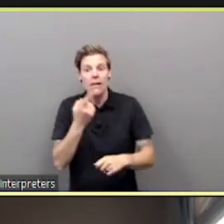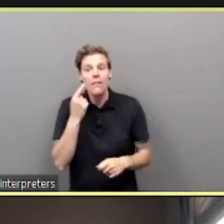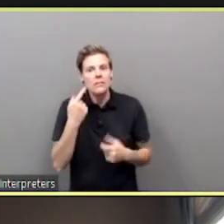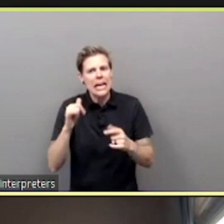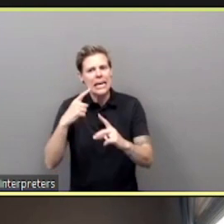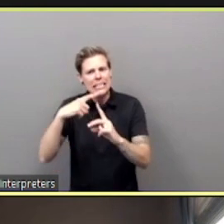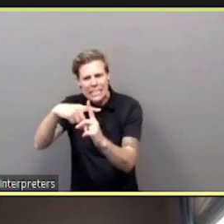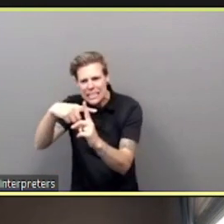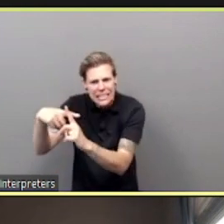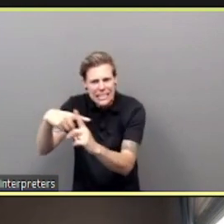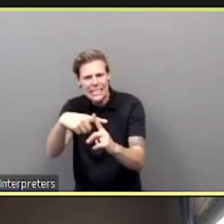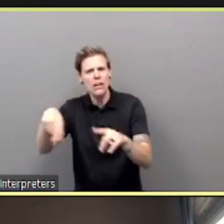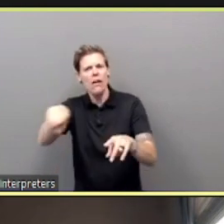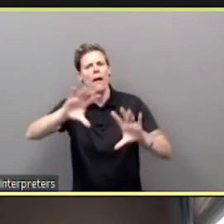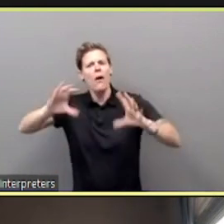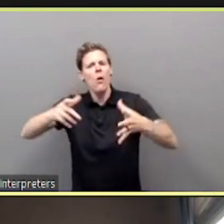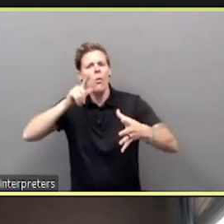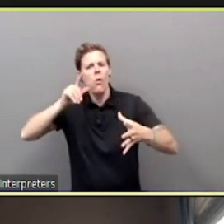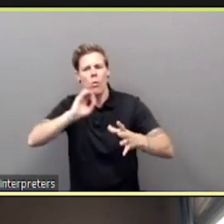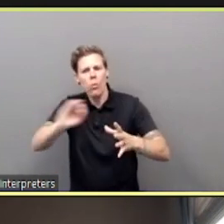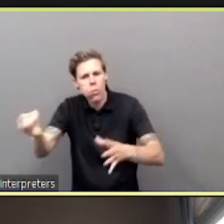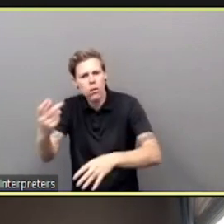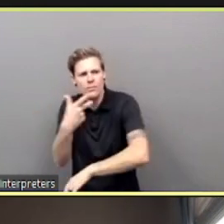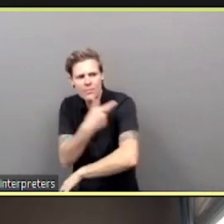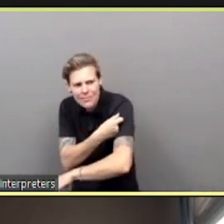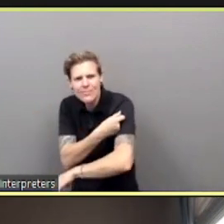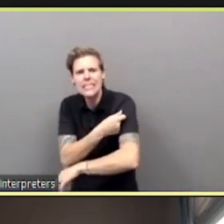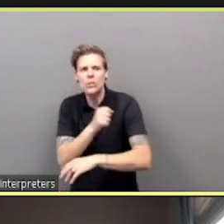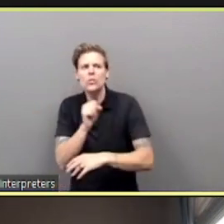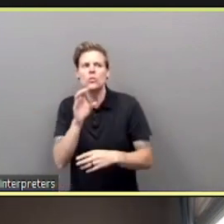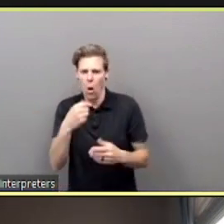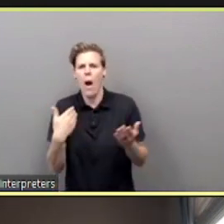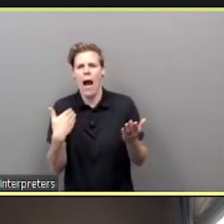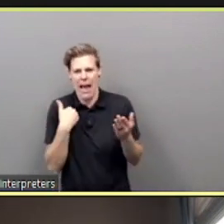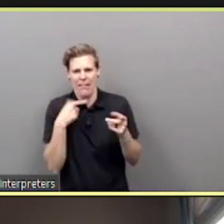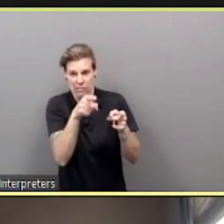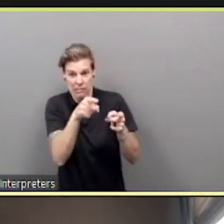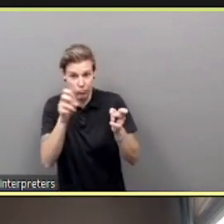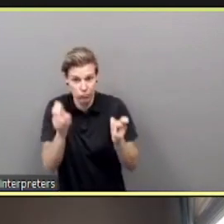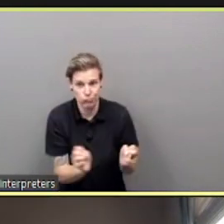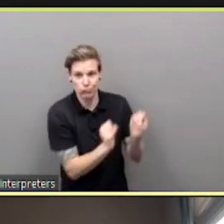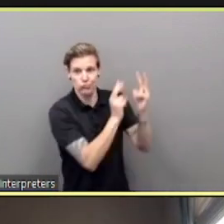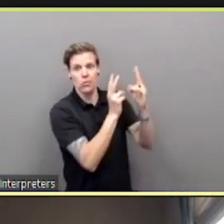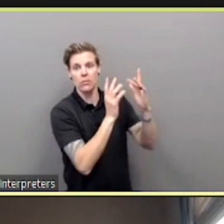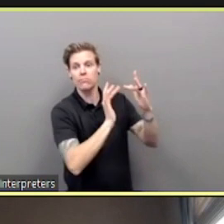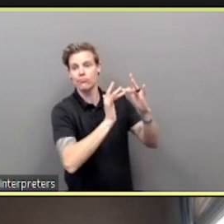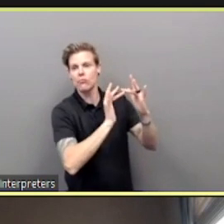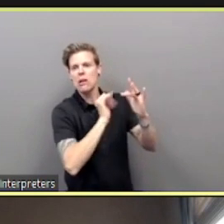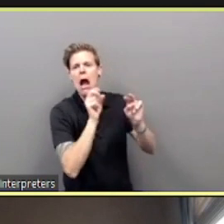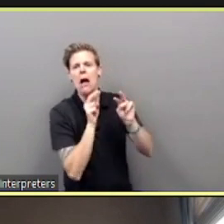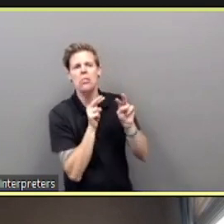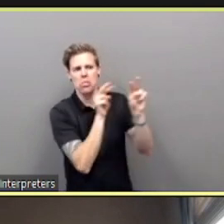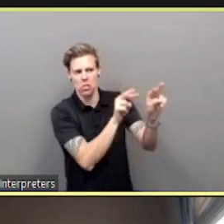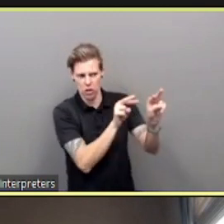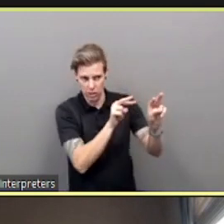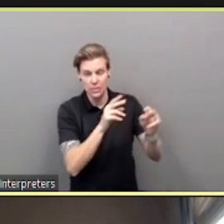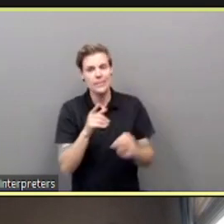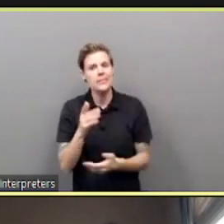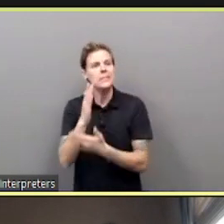our vaccine equity website page, but basically continuing to show that certain groups like